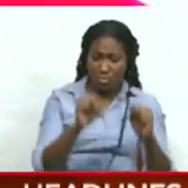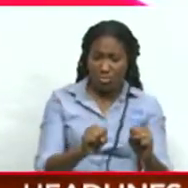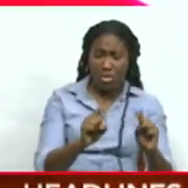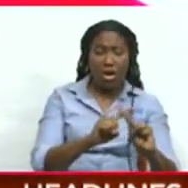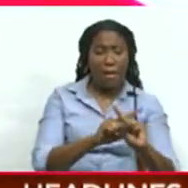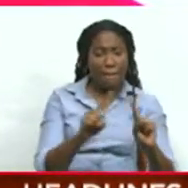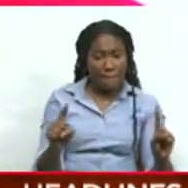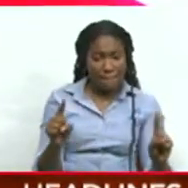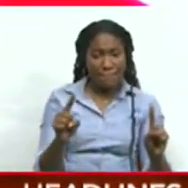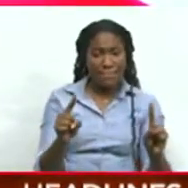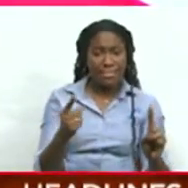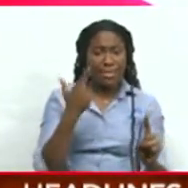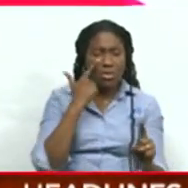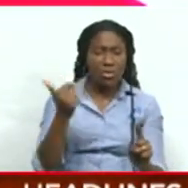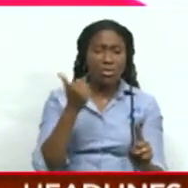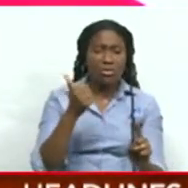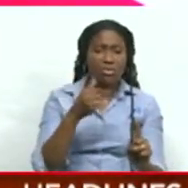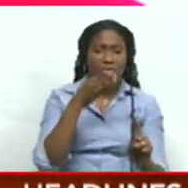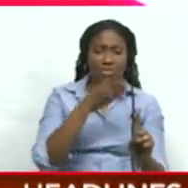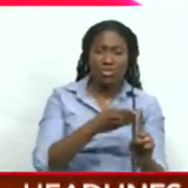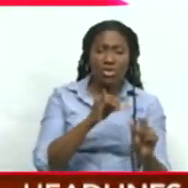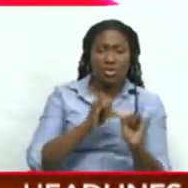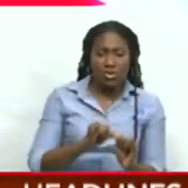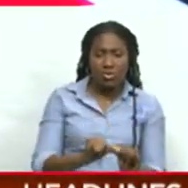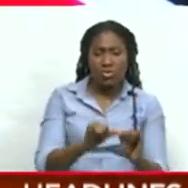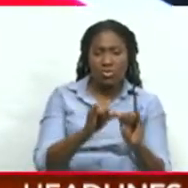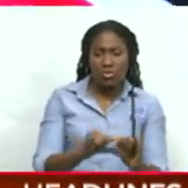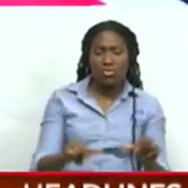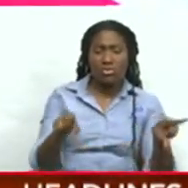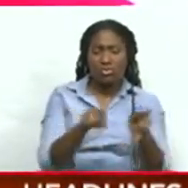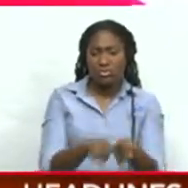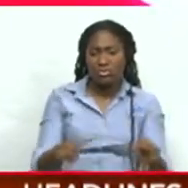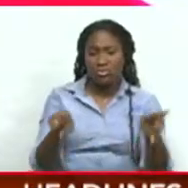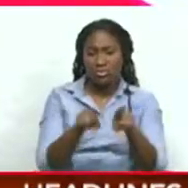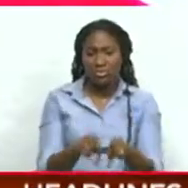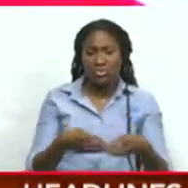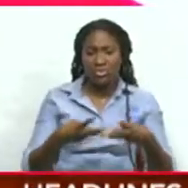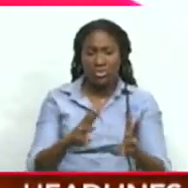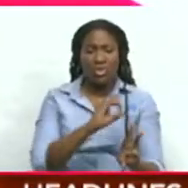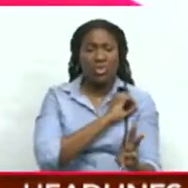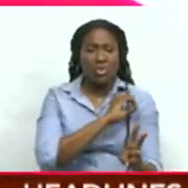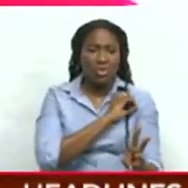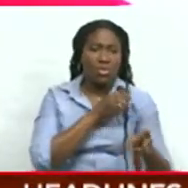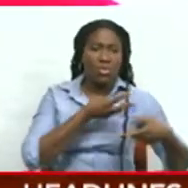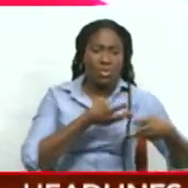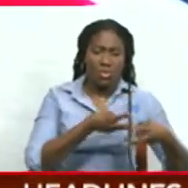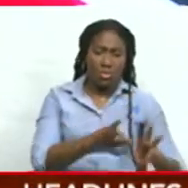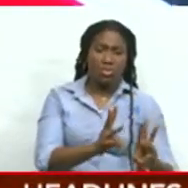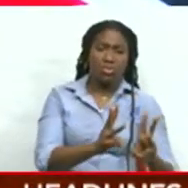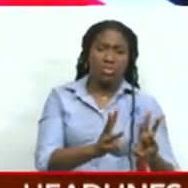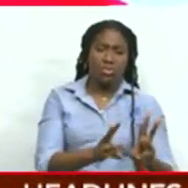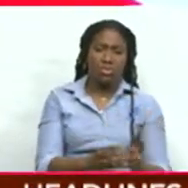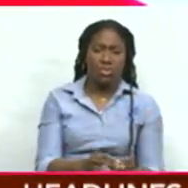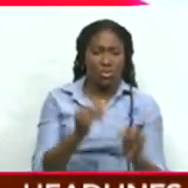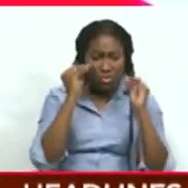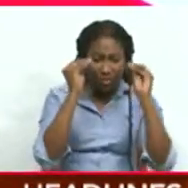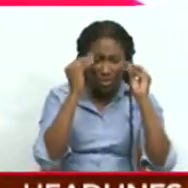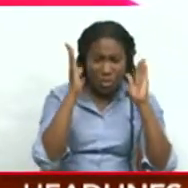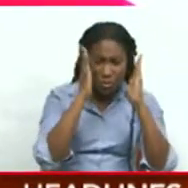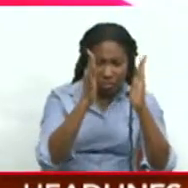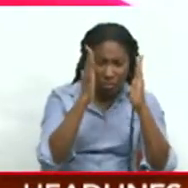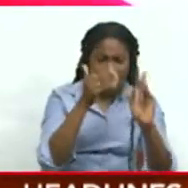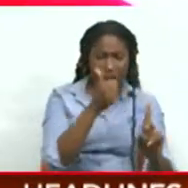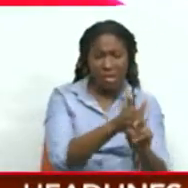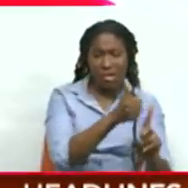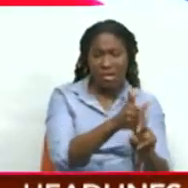bent on perpetuating their own cult, seemingly out of vanity. In this